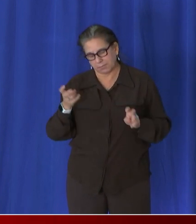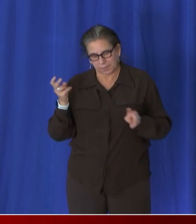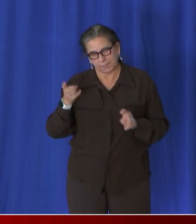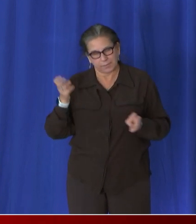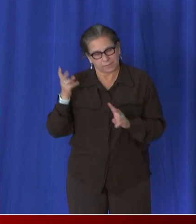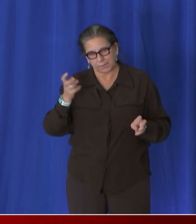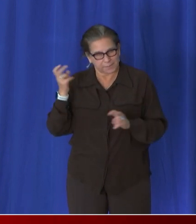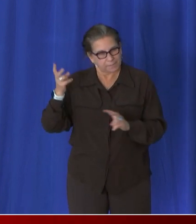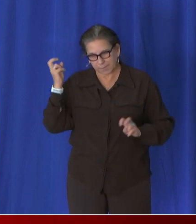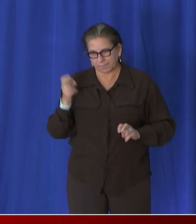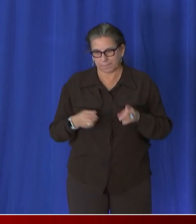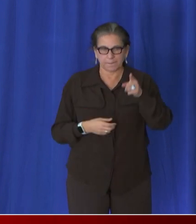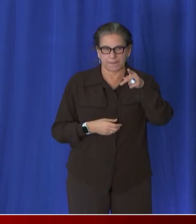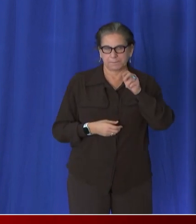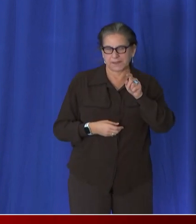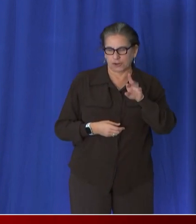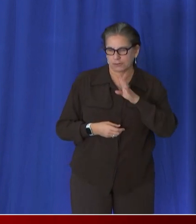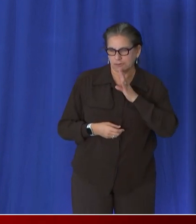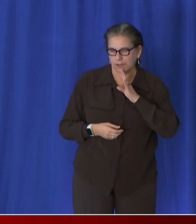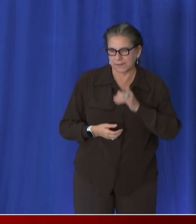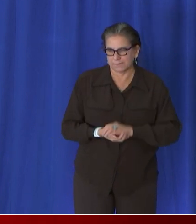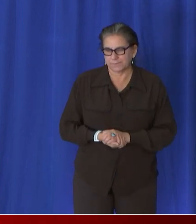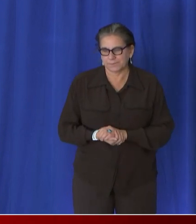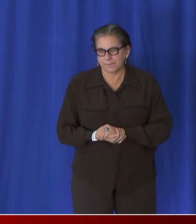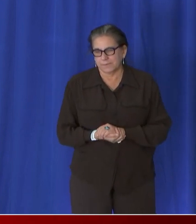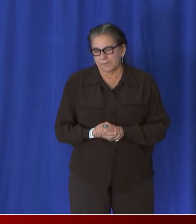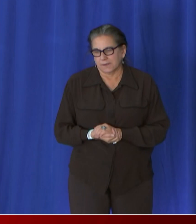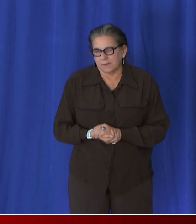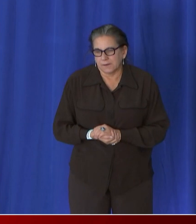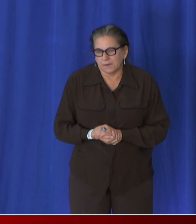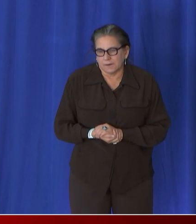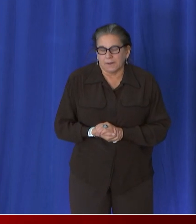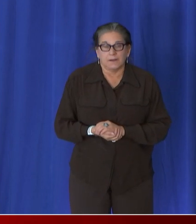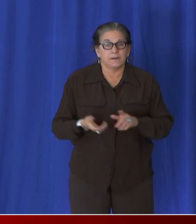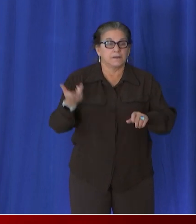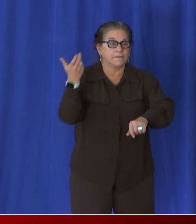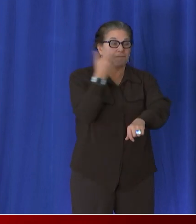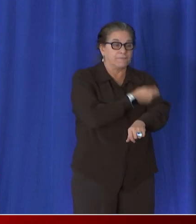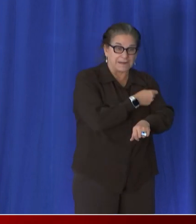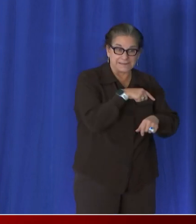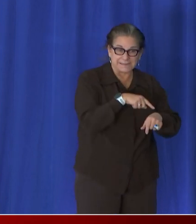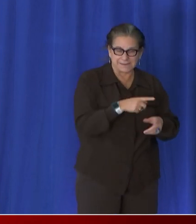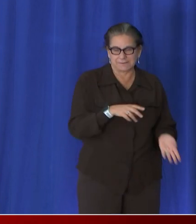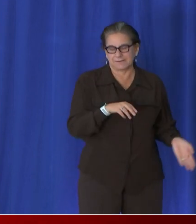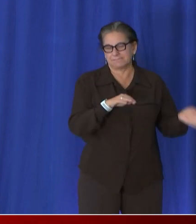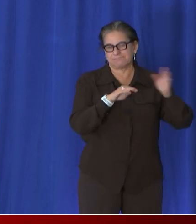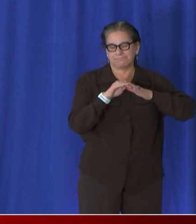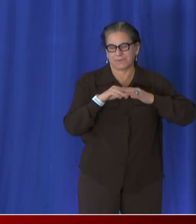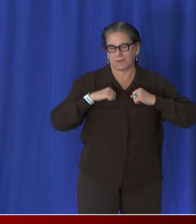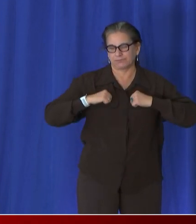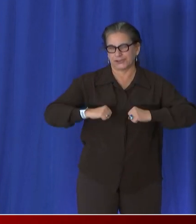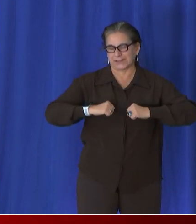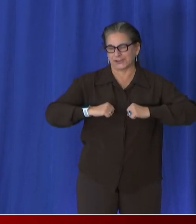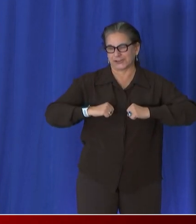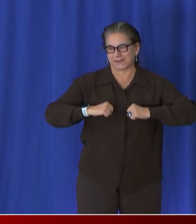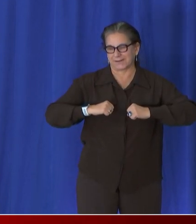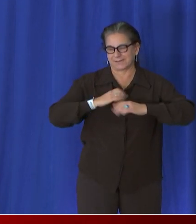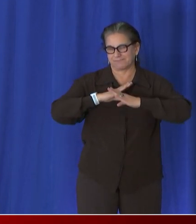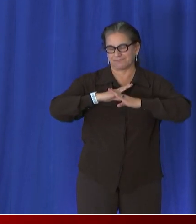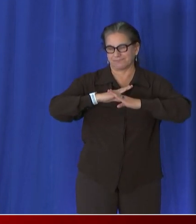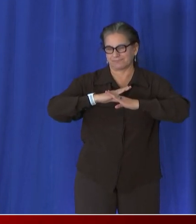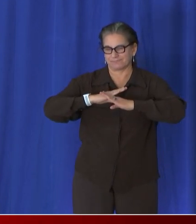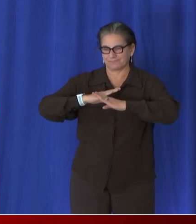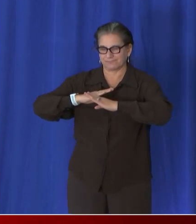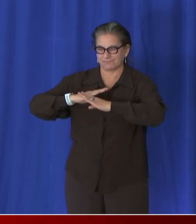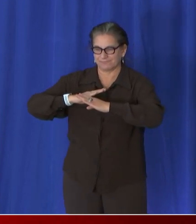more protection for them, especially as we see increased spread in the community. Fully vaccinated people with boosters are 2.5 times less likely